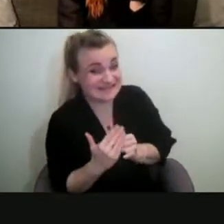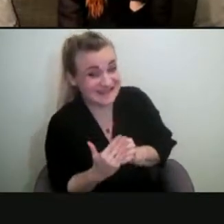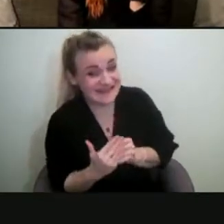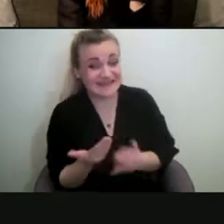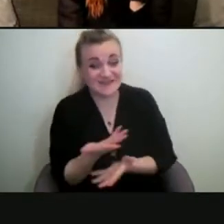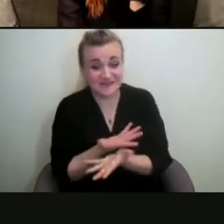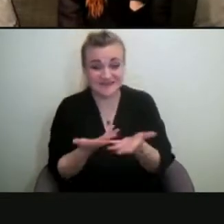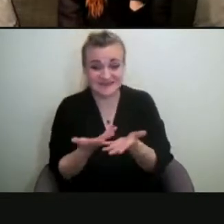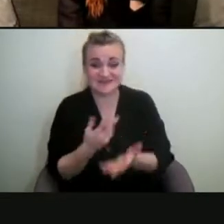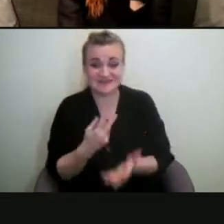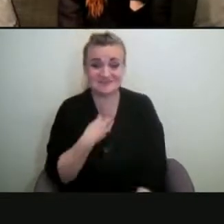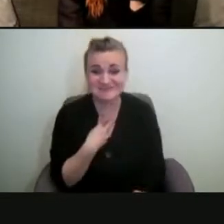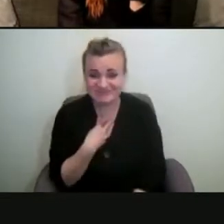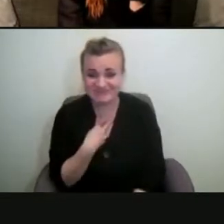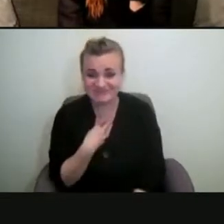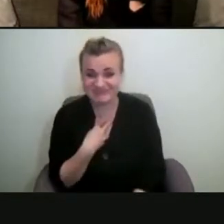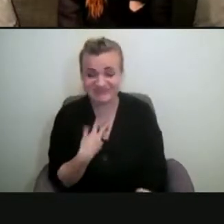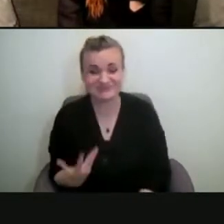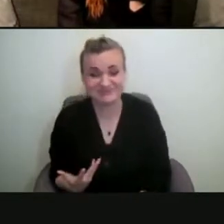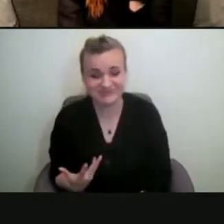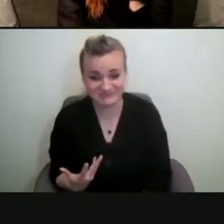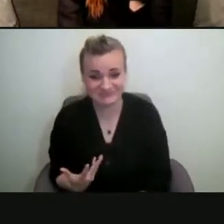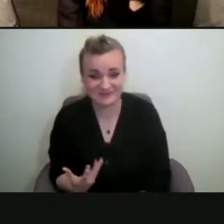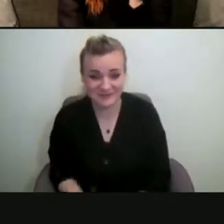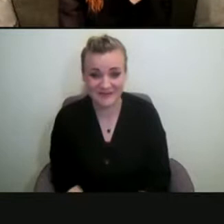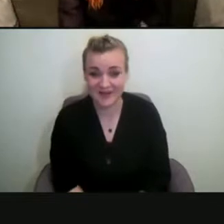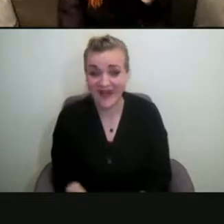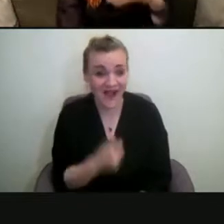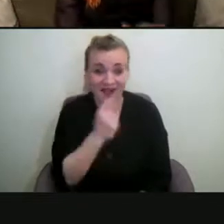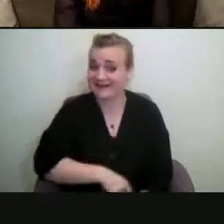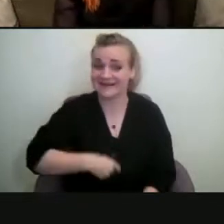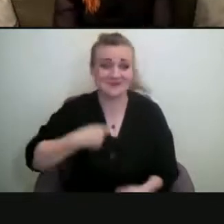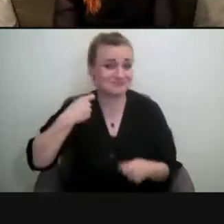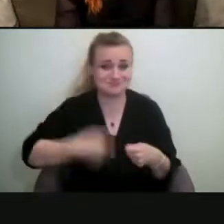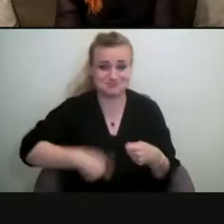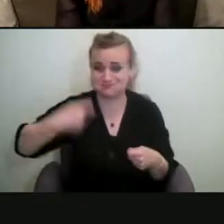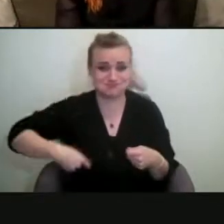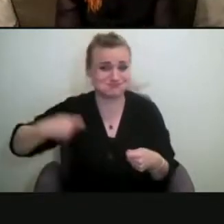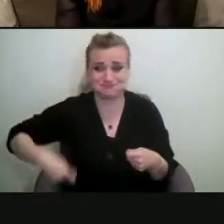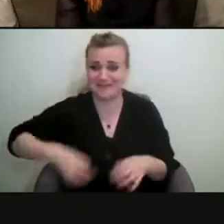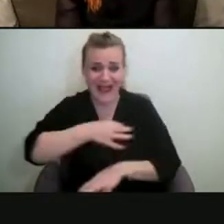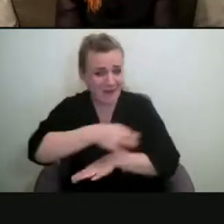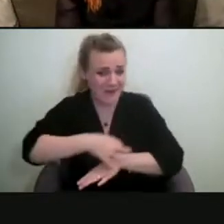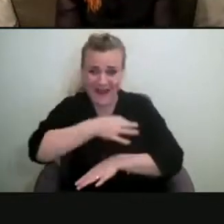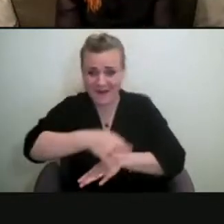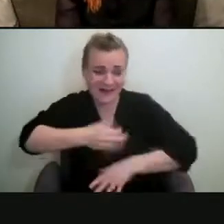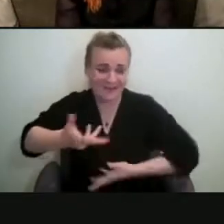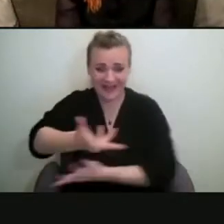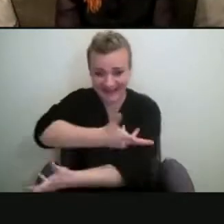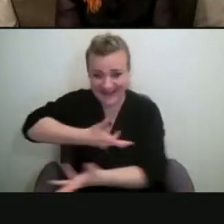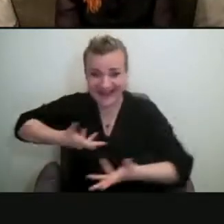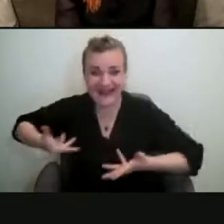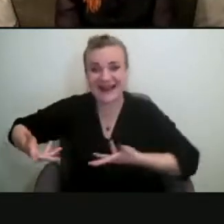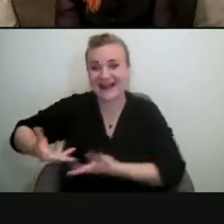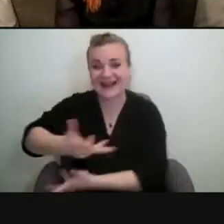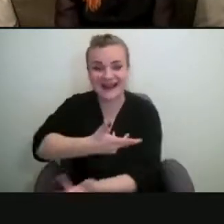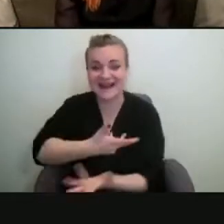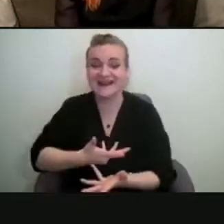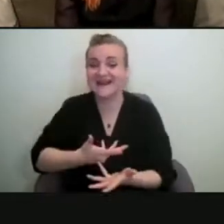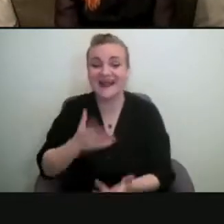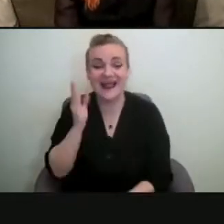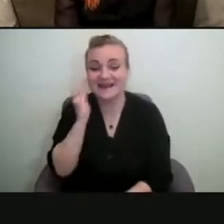I'm afraid, my people. Like I said, I could stay here for an extra few hours, literally just listening to all